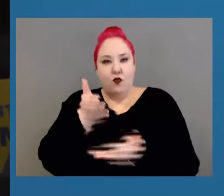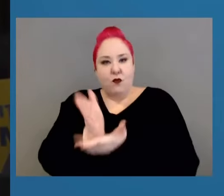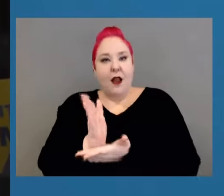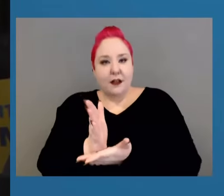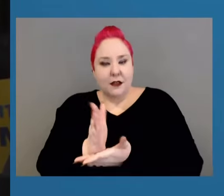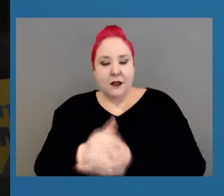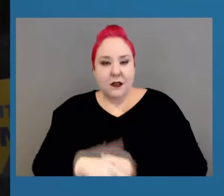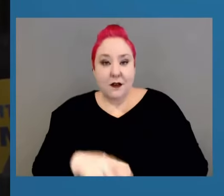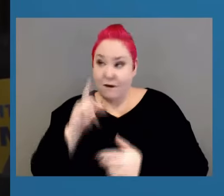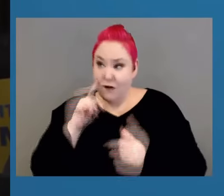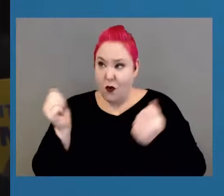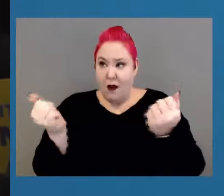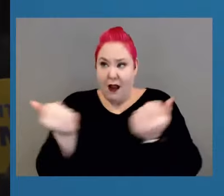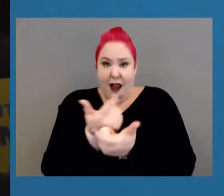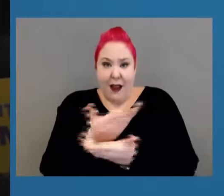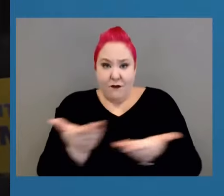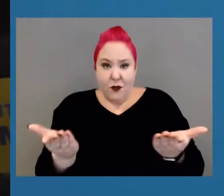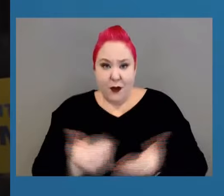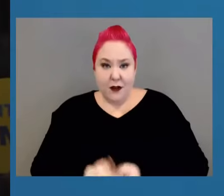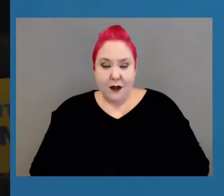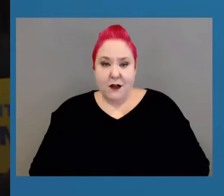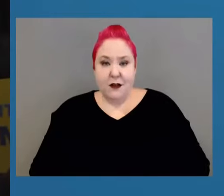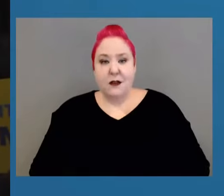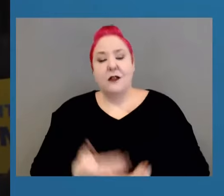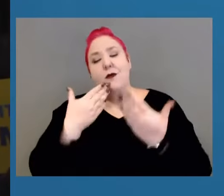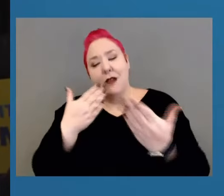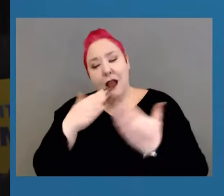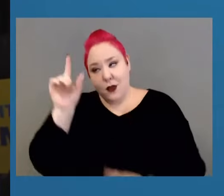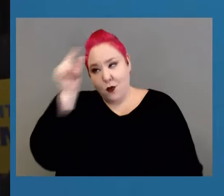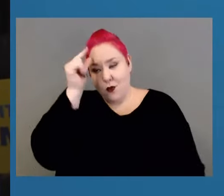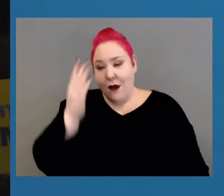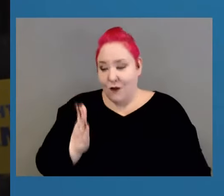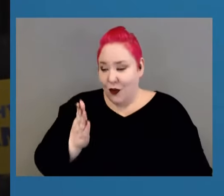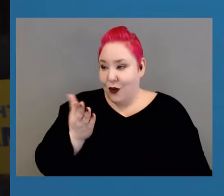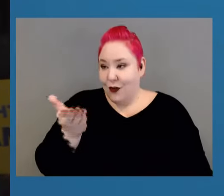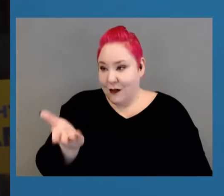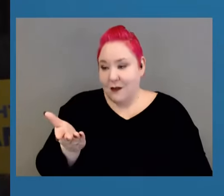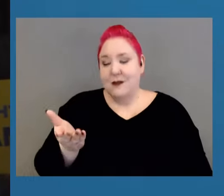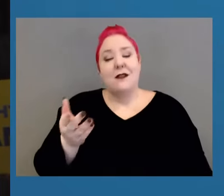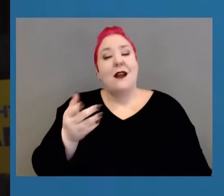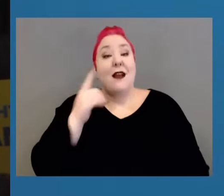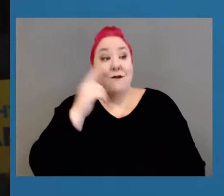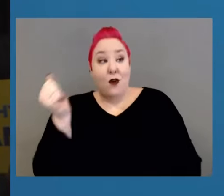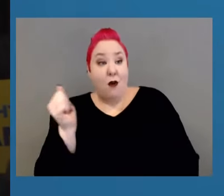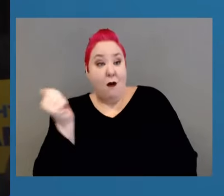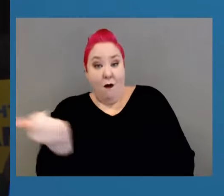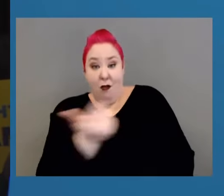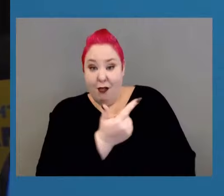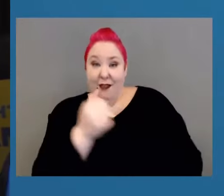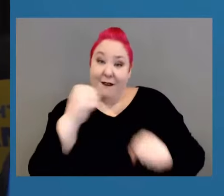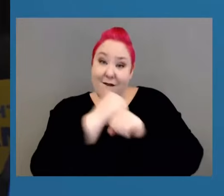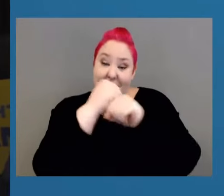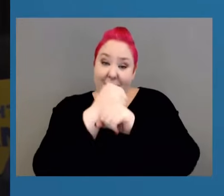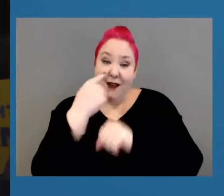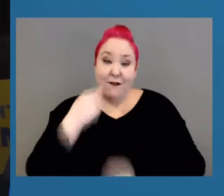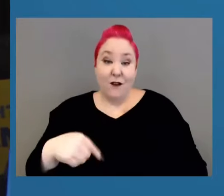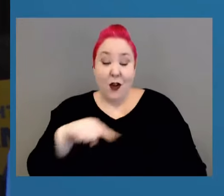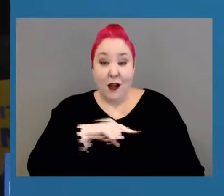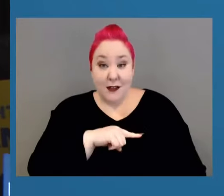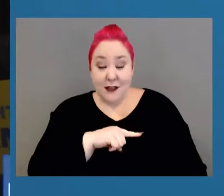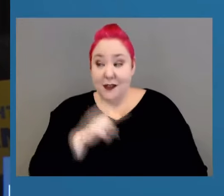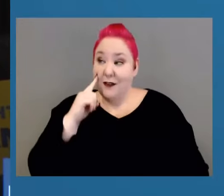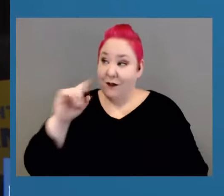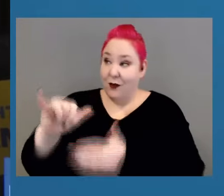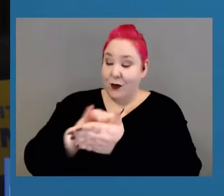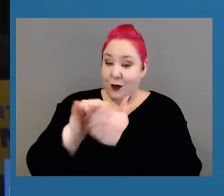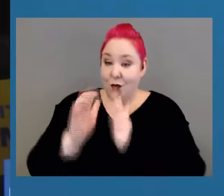everyone. So thank you, Governor, and everyone else that's fighting for us, for New Yorkers.